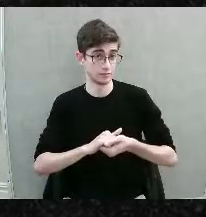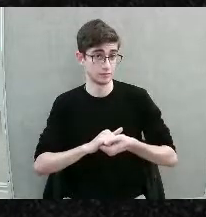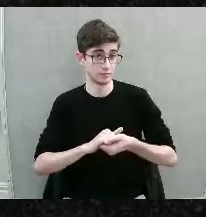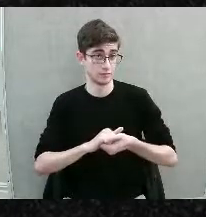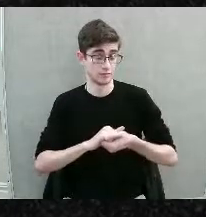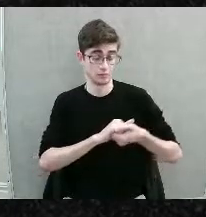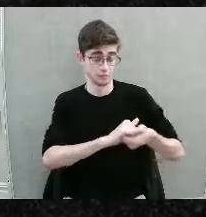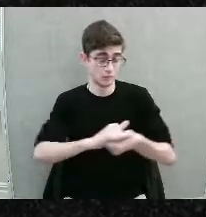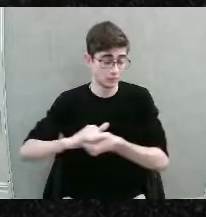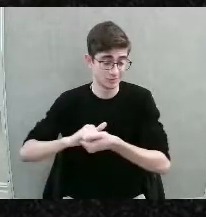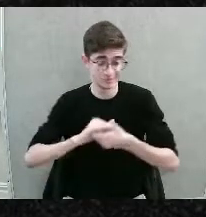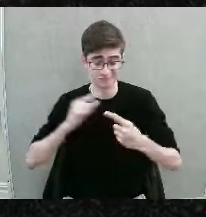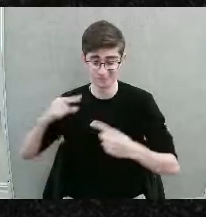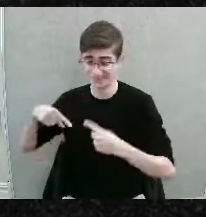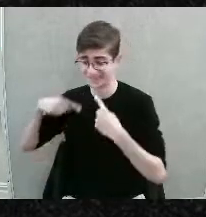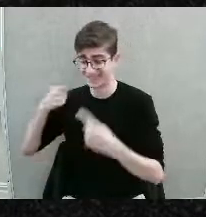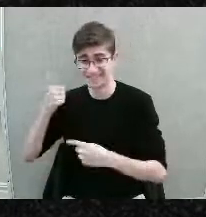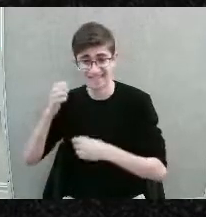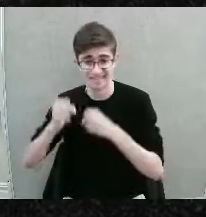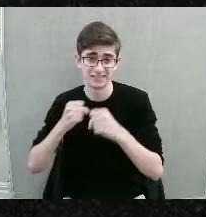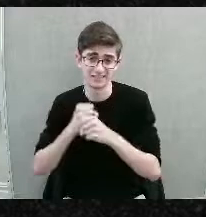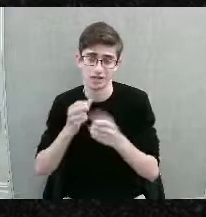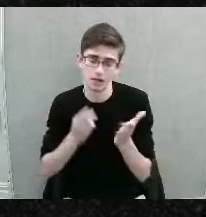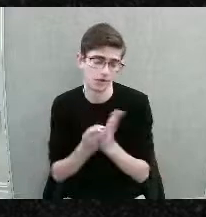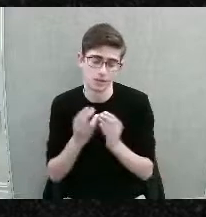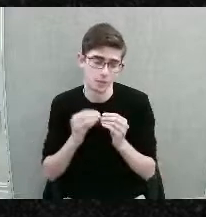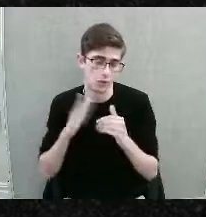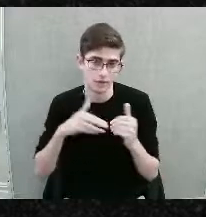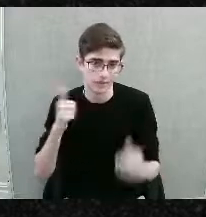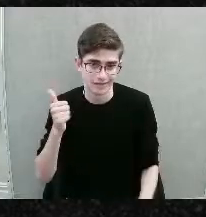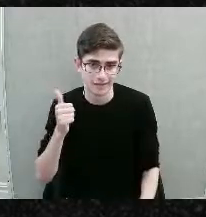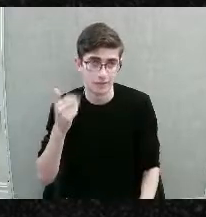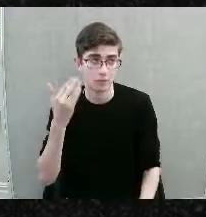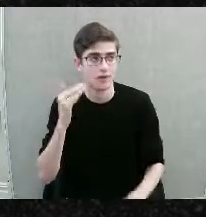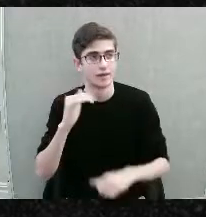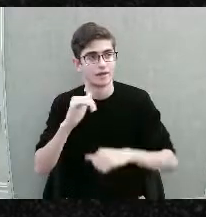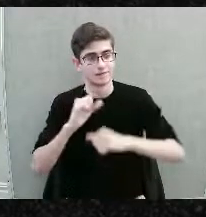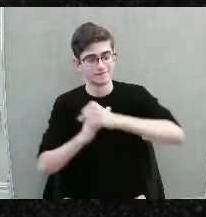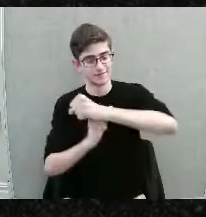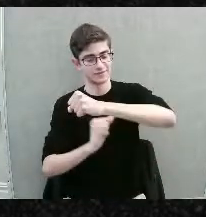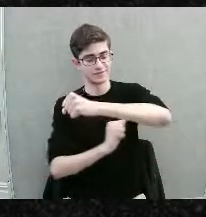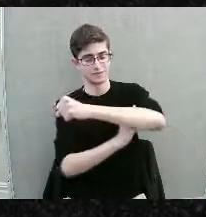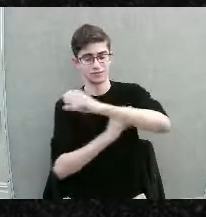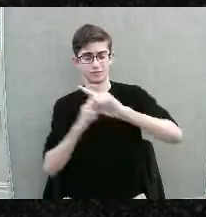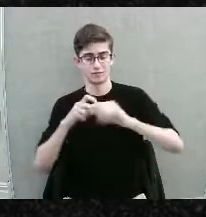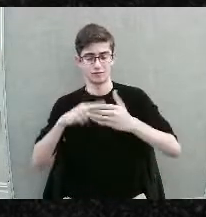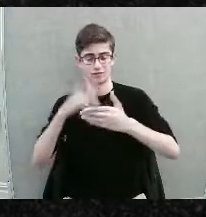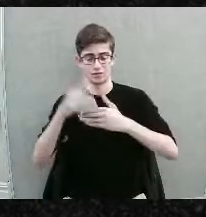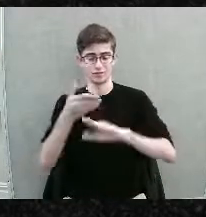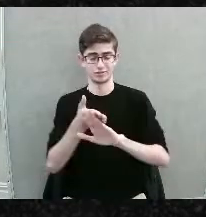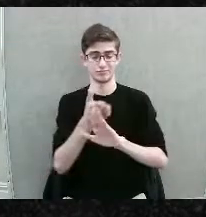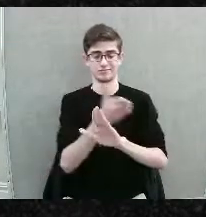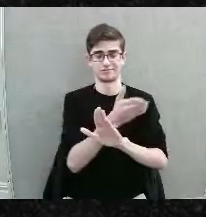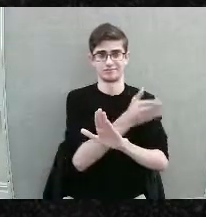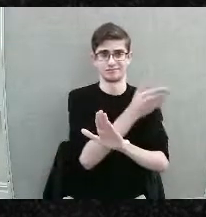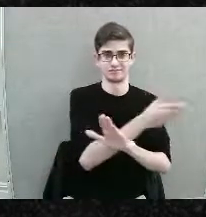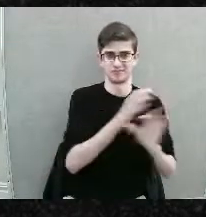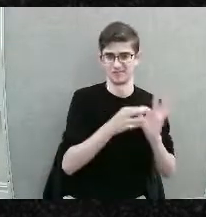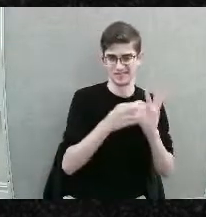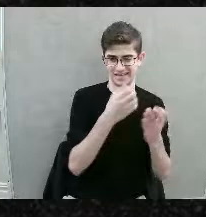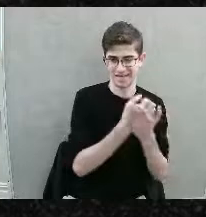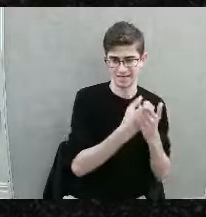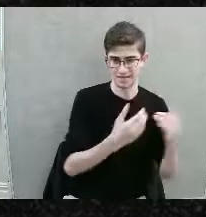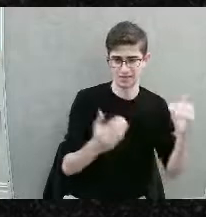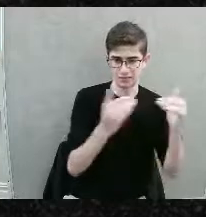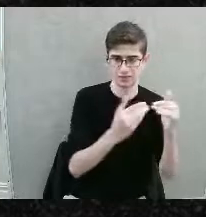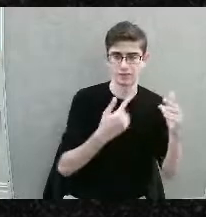years in the making, and that was actually longer than that, because it's based on several BCRW projects related to economic justice that